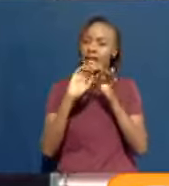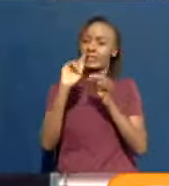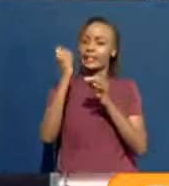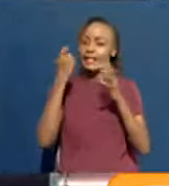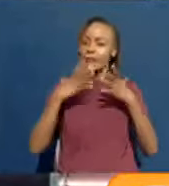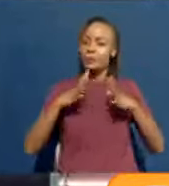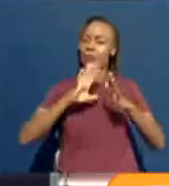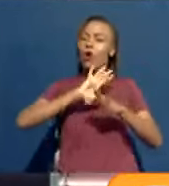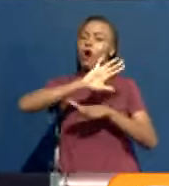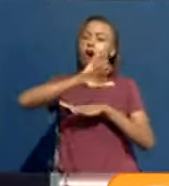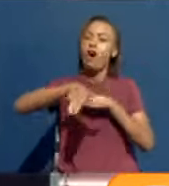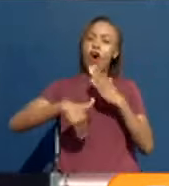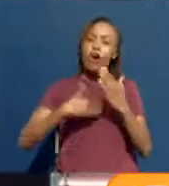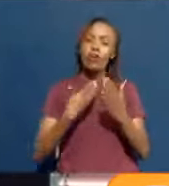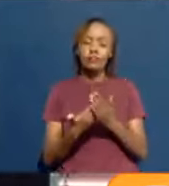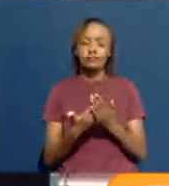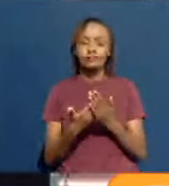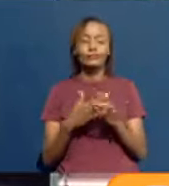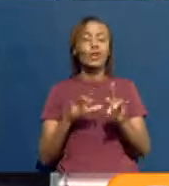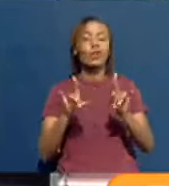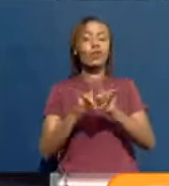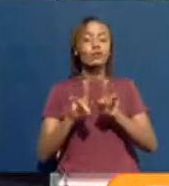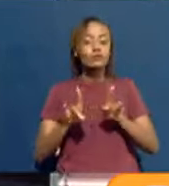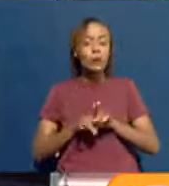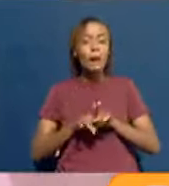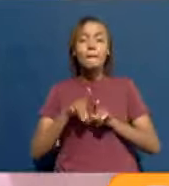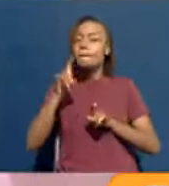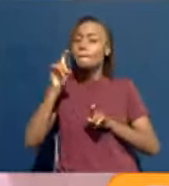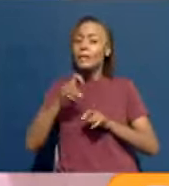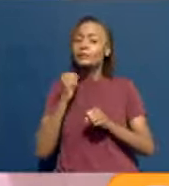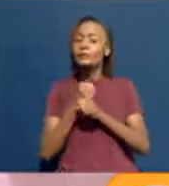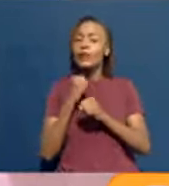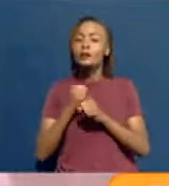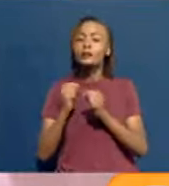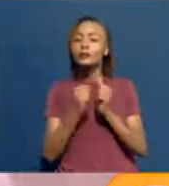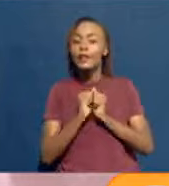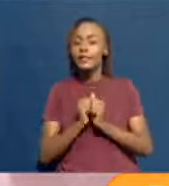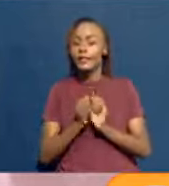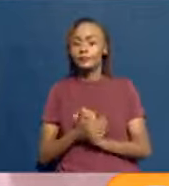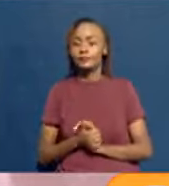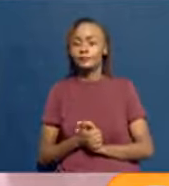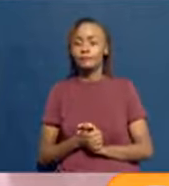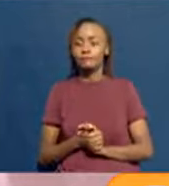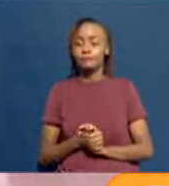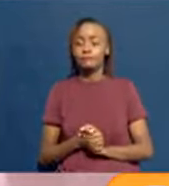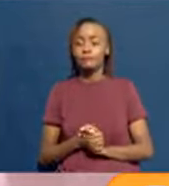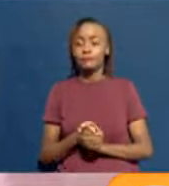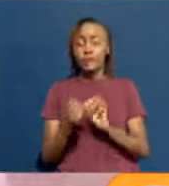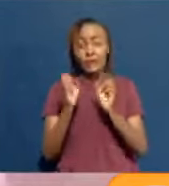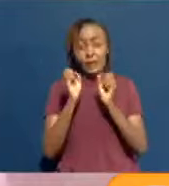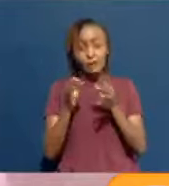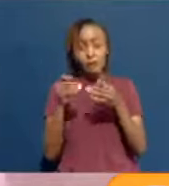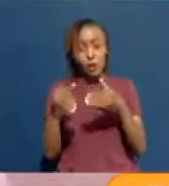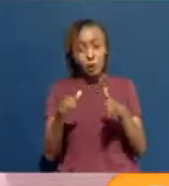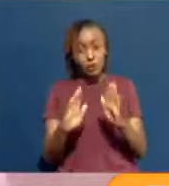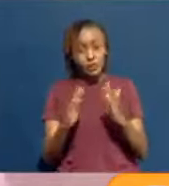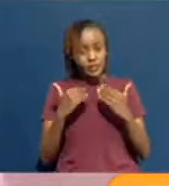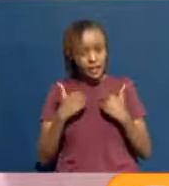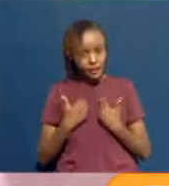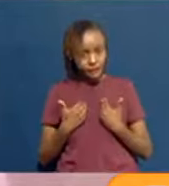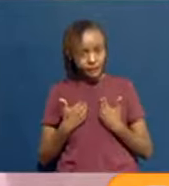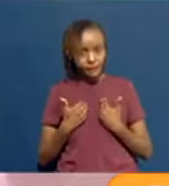taifa lote la Kenya na tuweze kutembea pamoja. Wale ambaye tutapewa nafasi, the privilege to